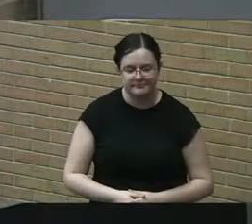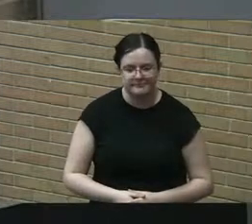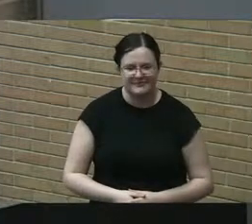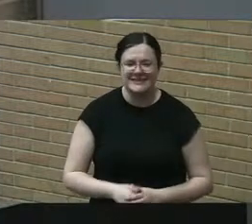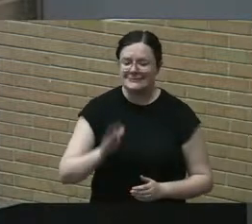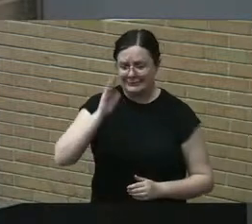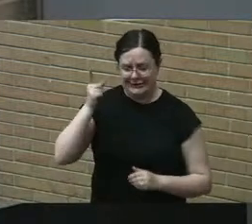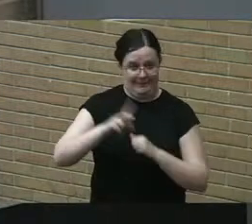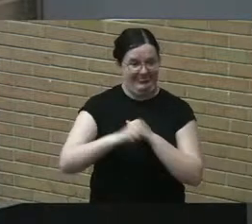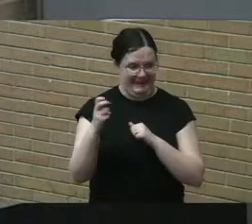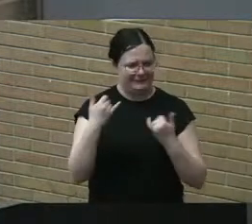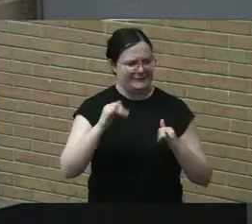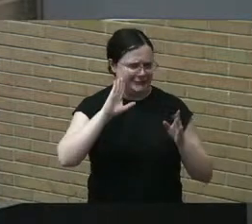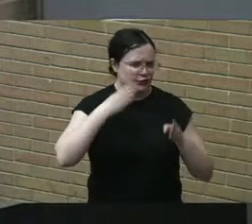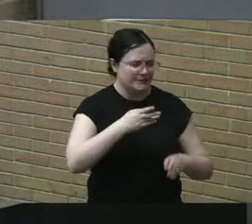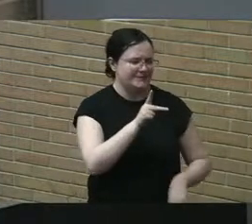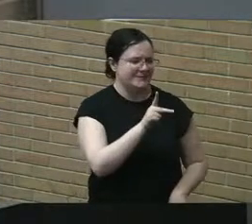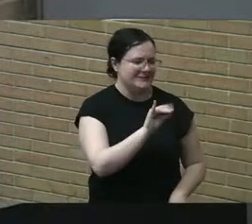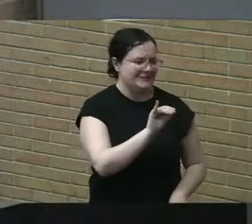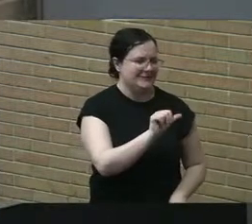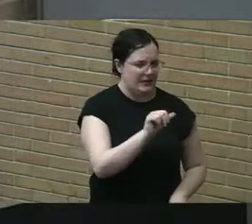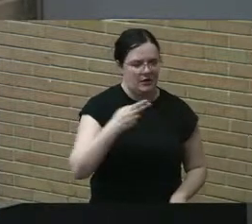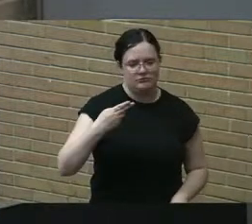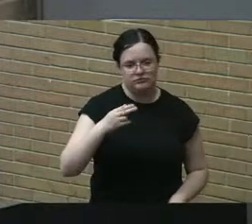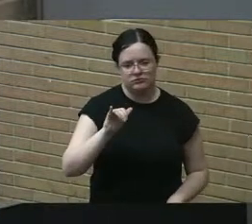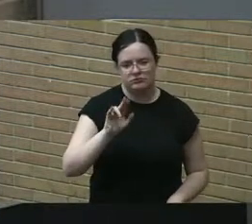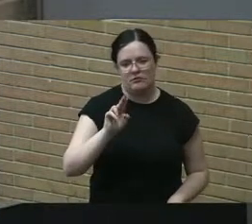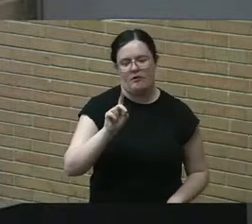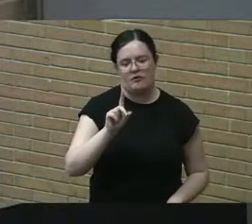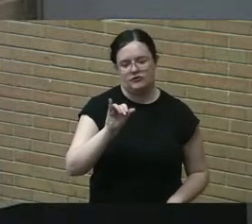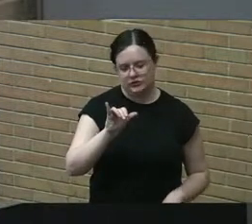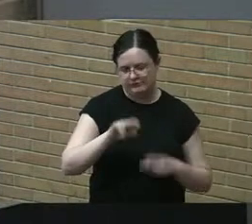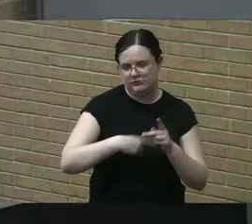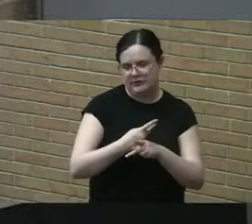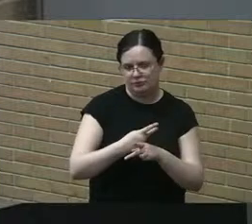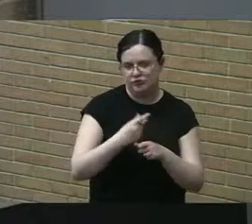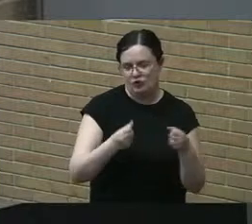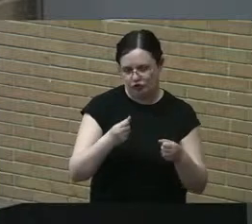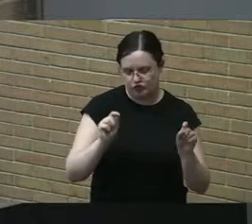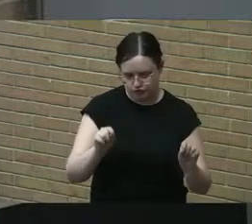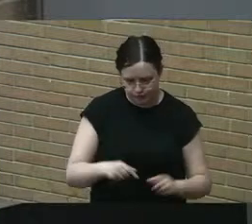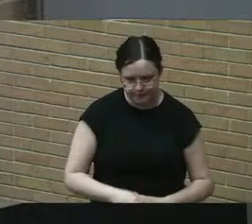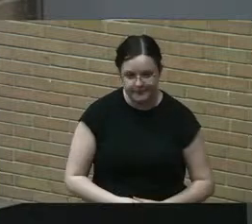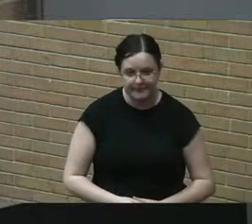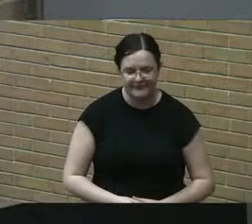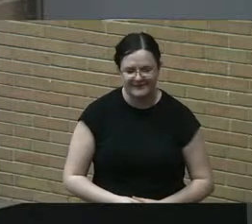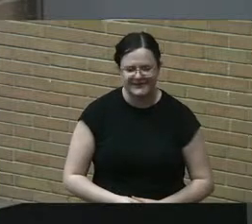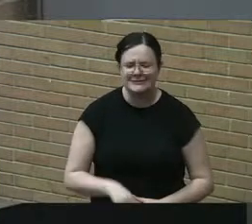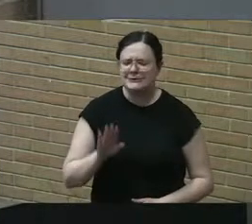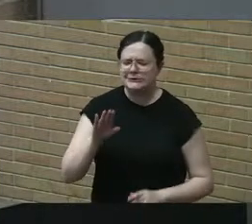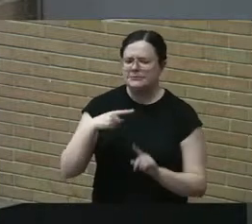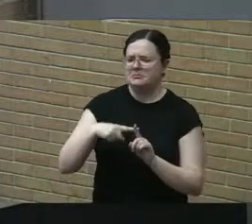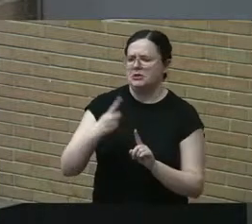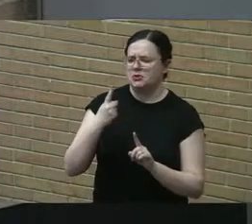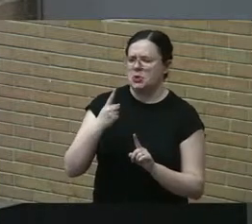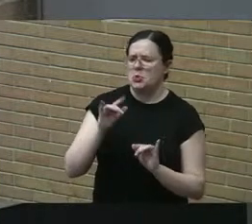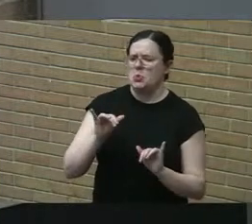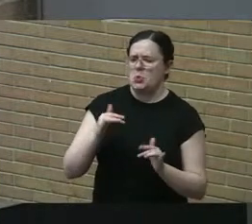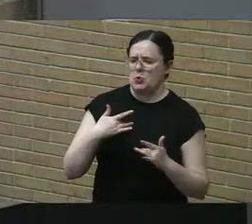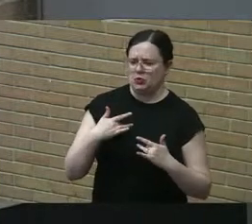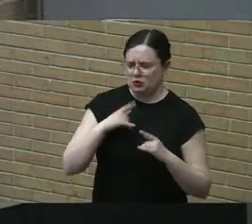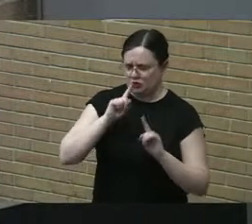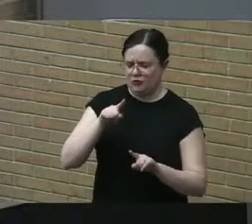Kias and Hyundais as well. They also reported, which is a troubling report, on